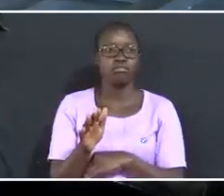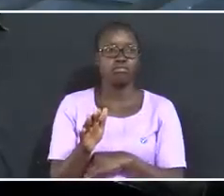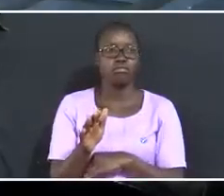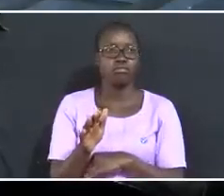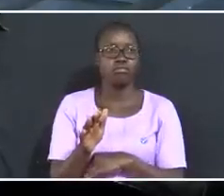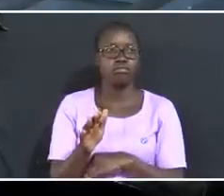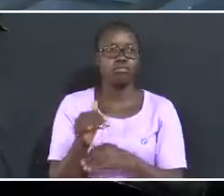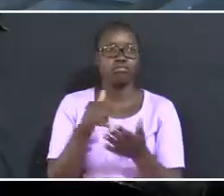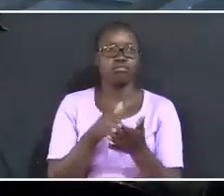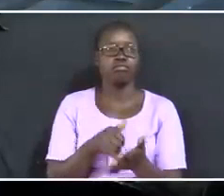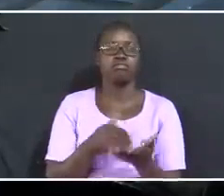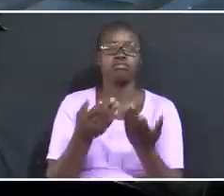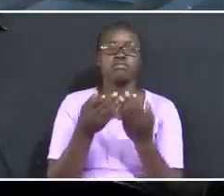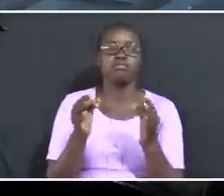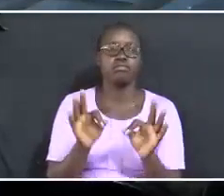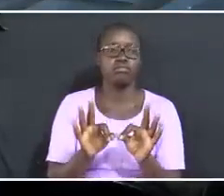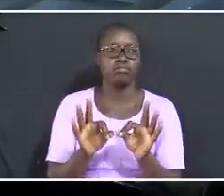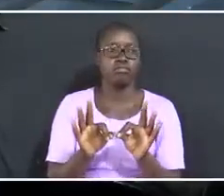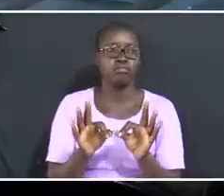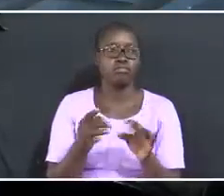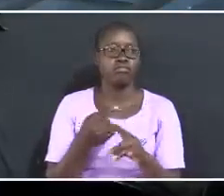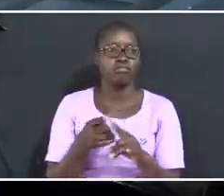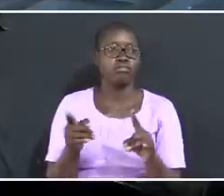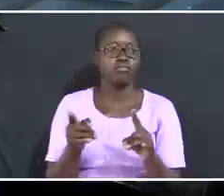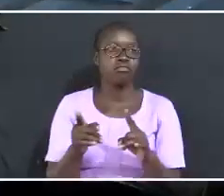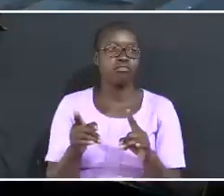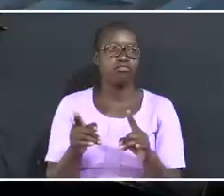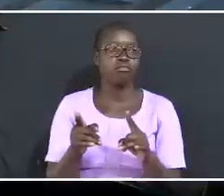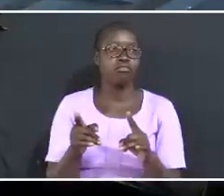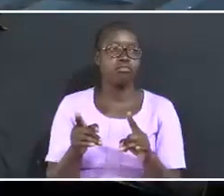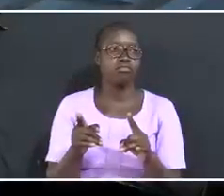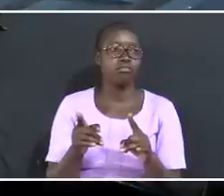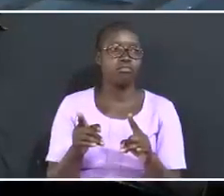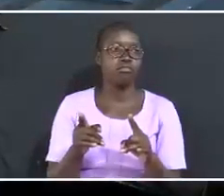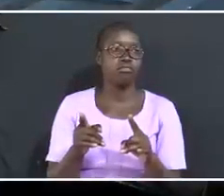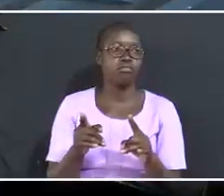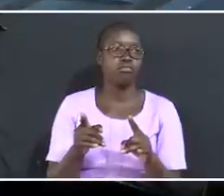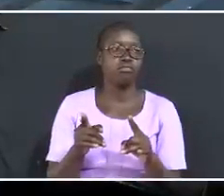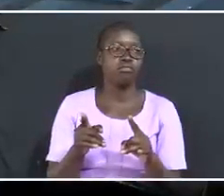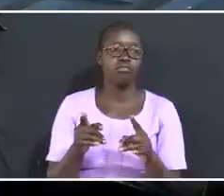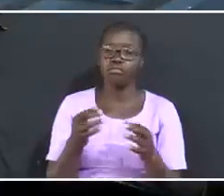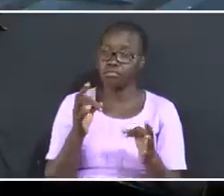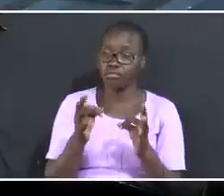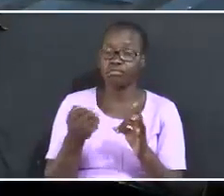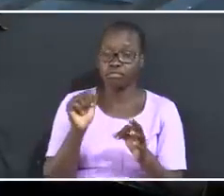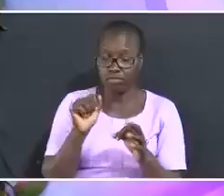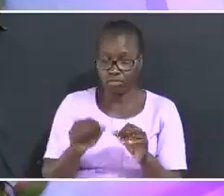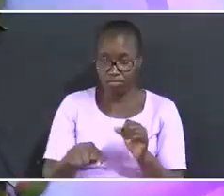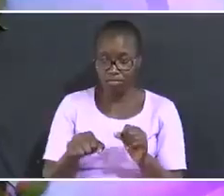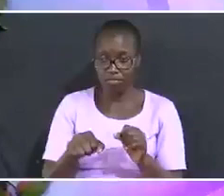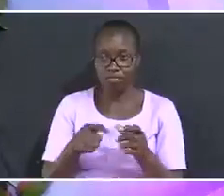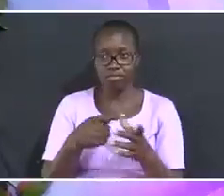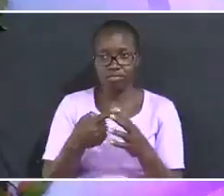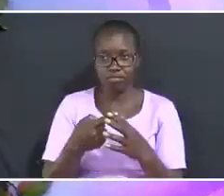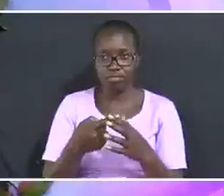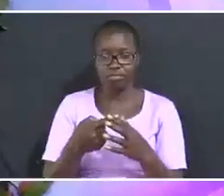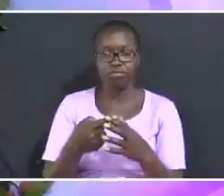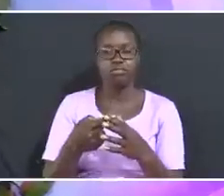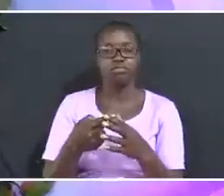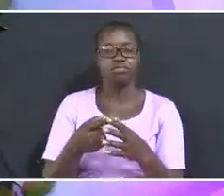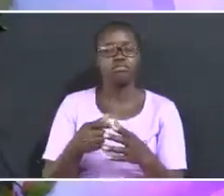infringement to freedom, but as much as we can, let's do it. And let us also